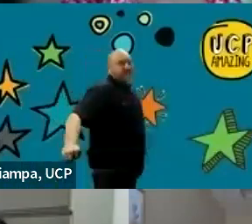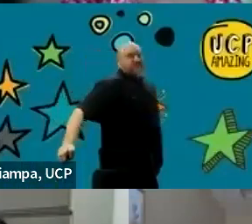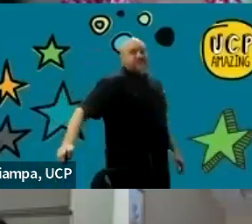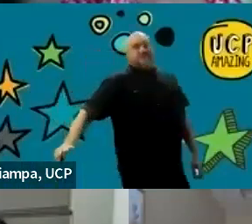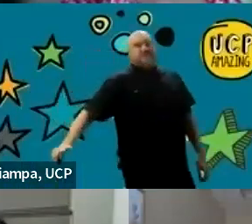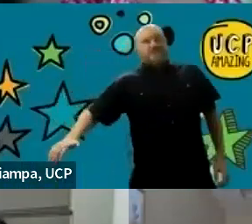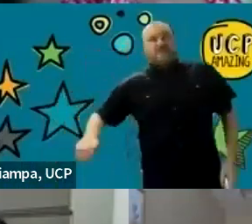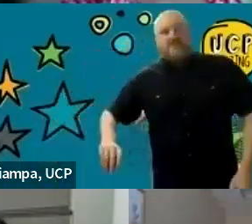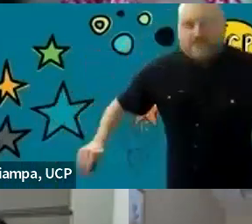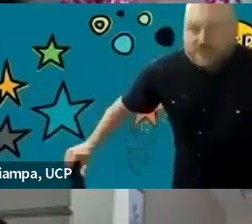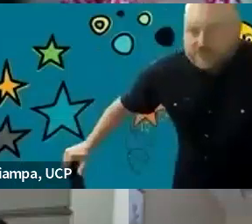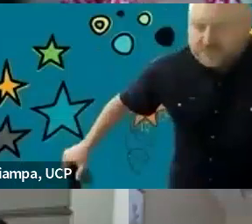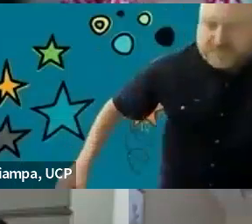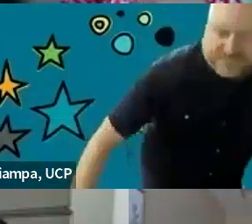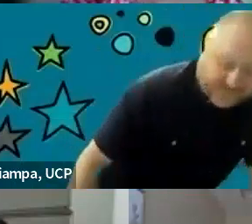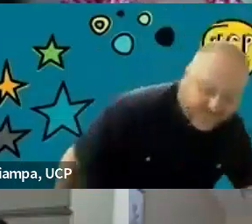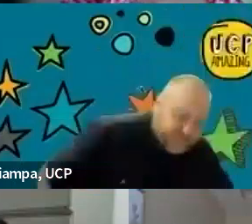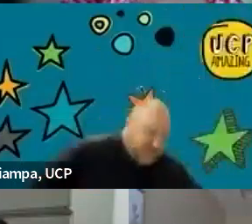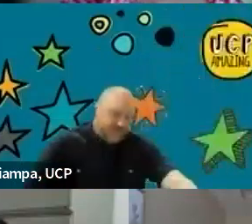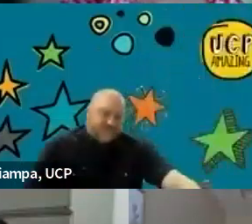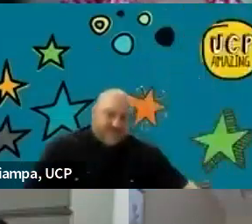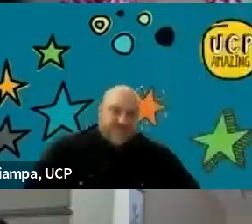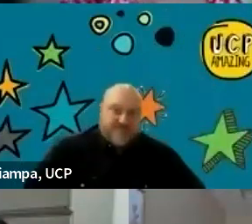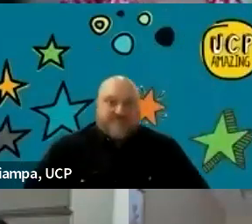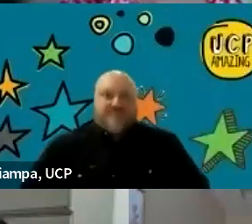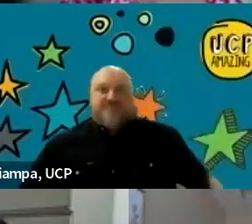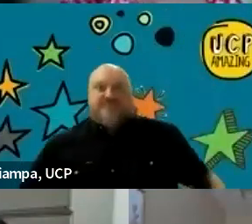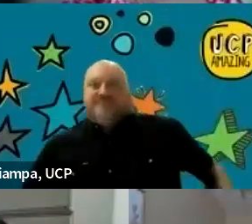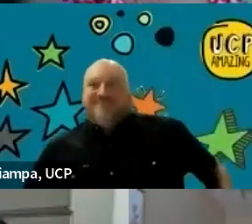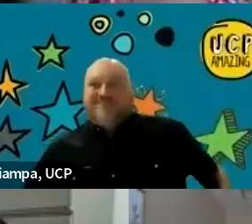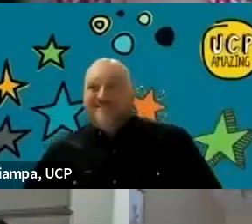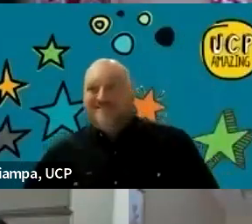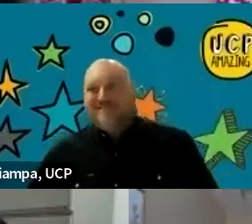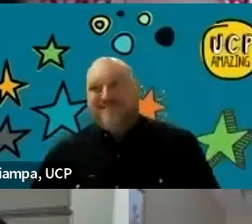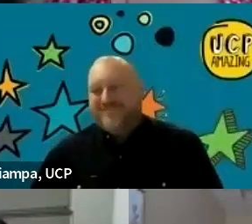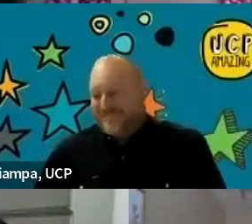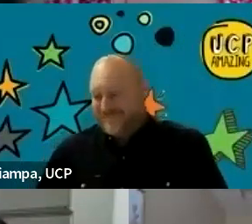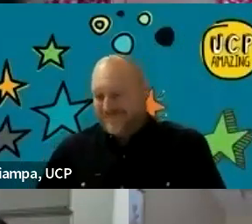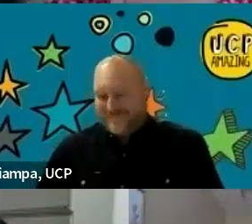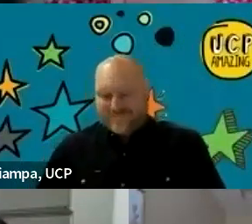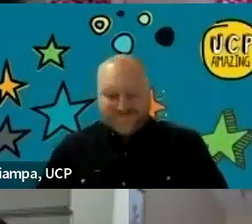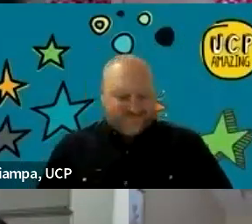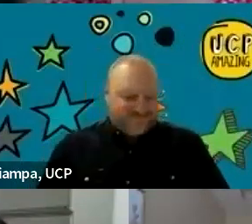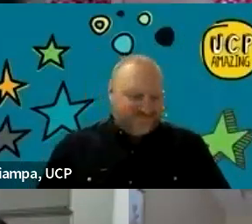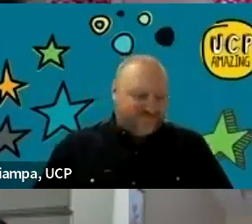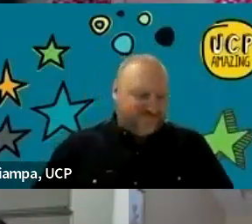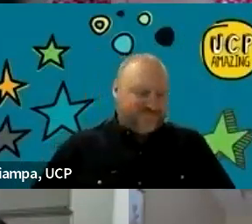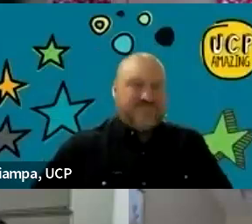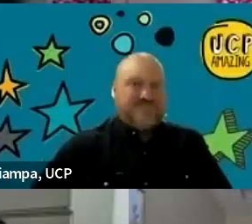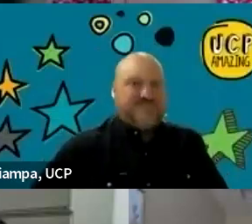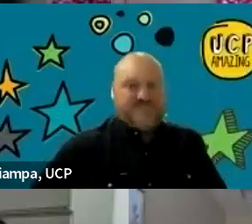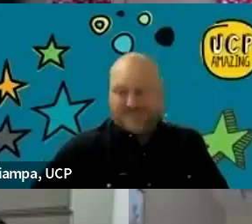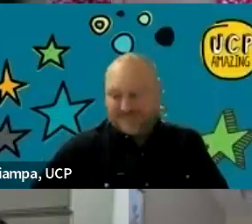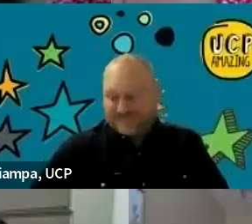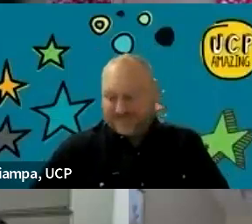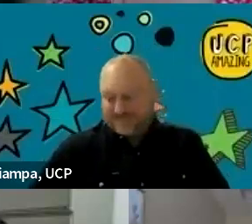any means knowledgeable in IT stuff, but I just turned up my volume to be able to hear you better. The feedback is still there on my end, but to